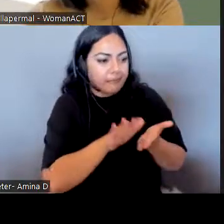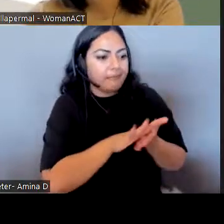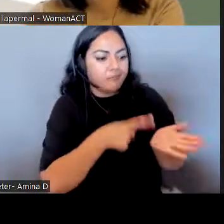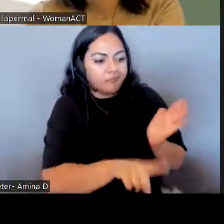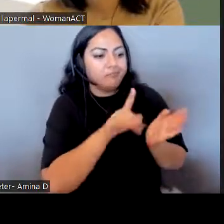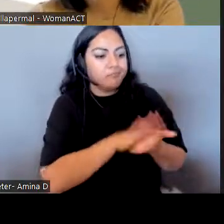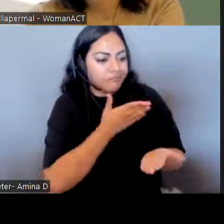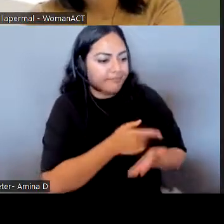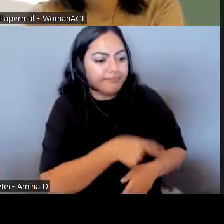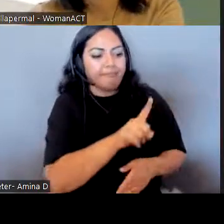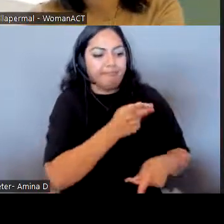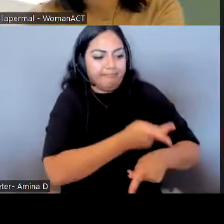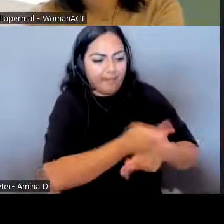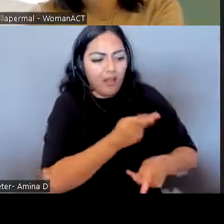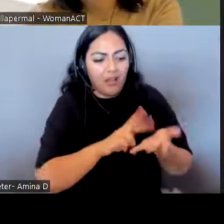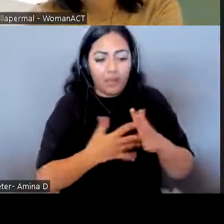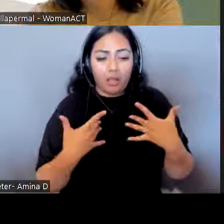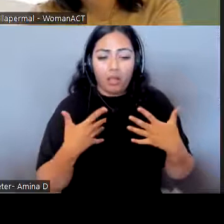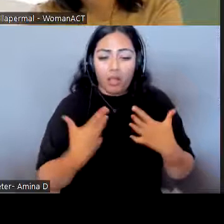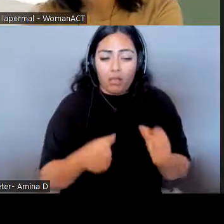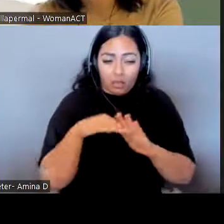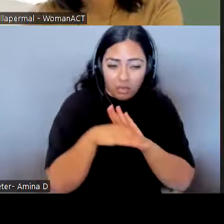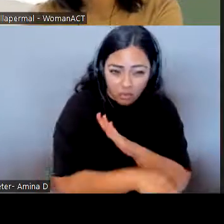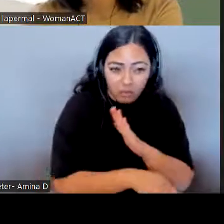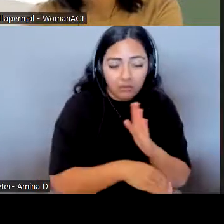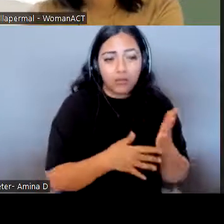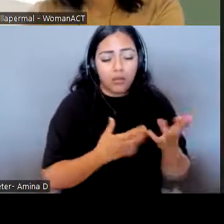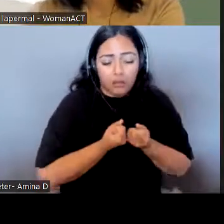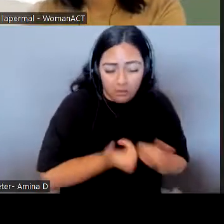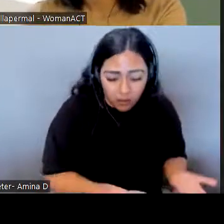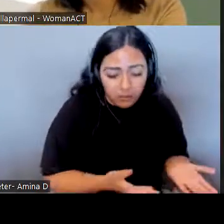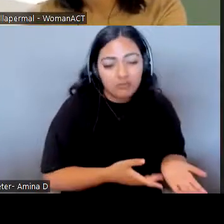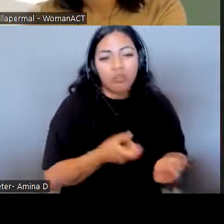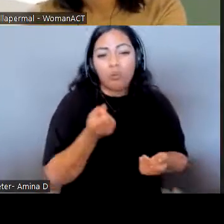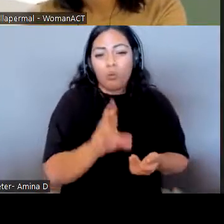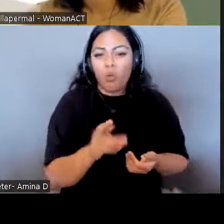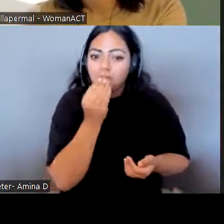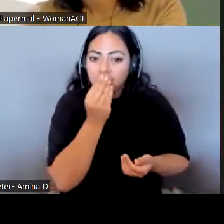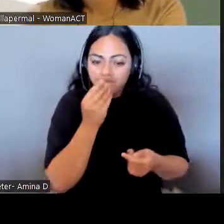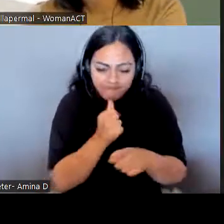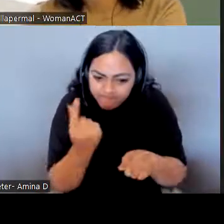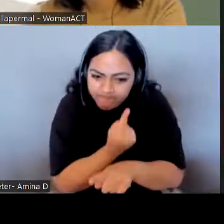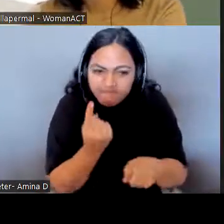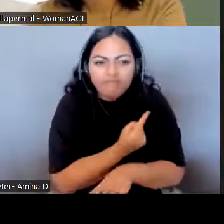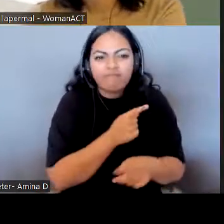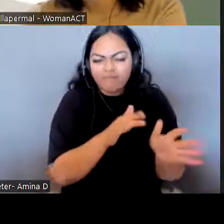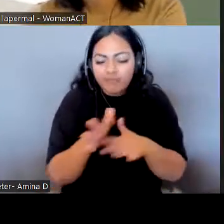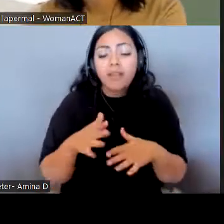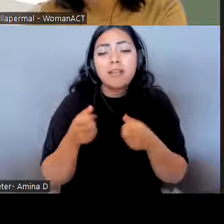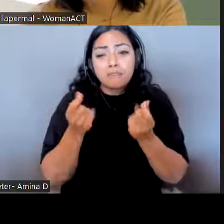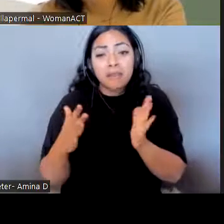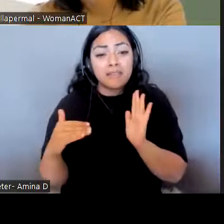nutrition, and medical care from withholding necessities as well. And participants also mentioned a number of